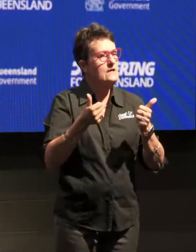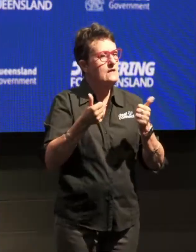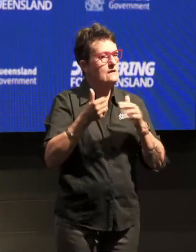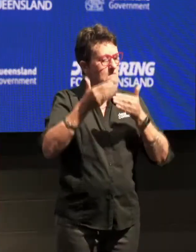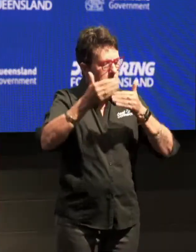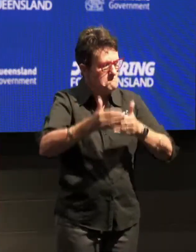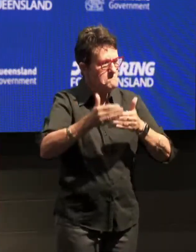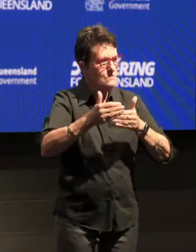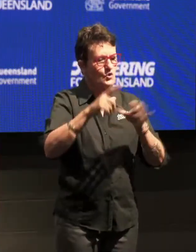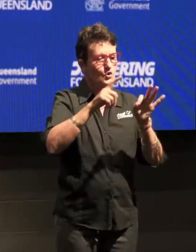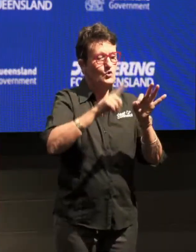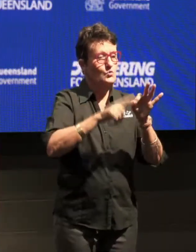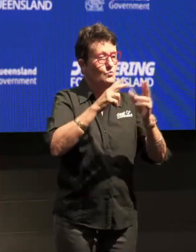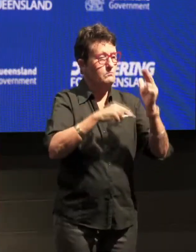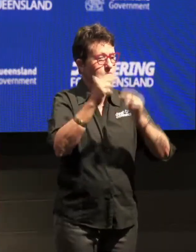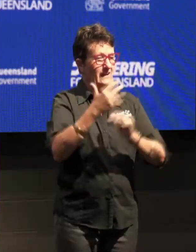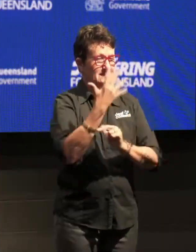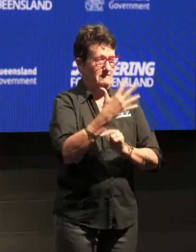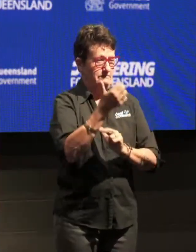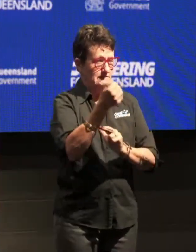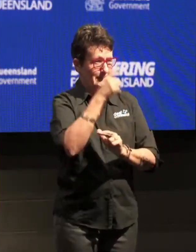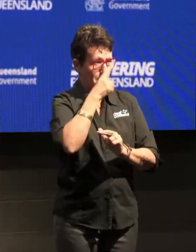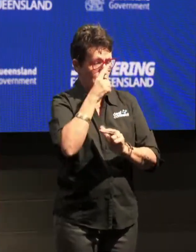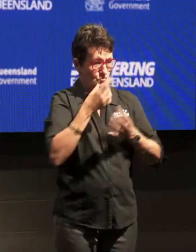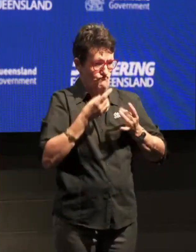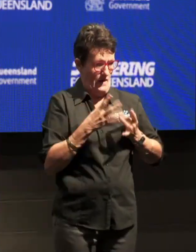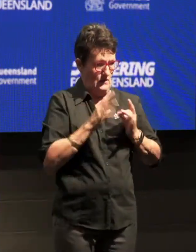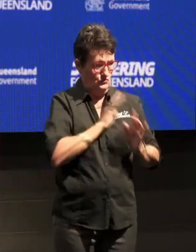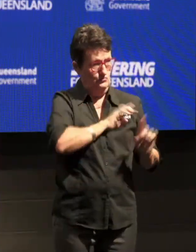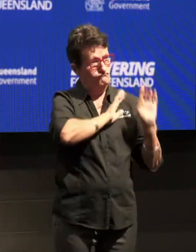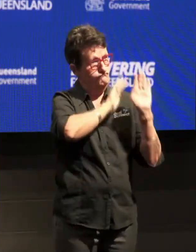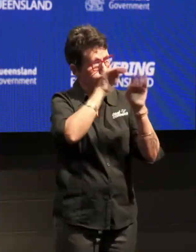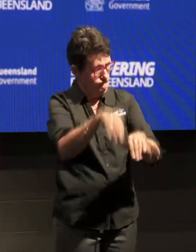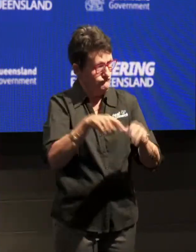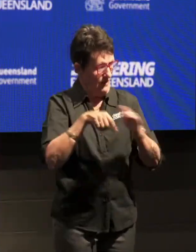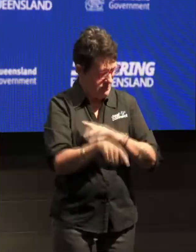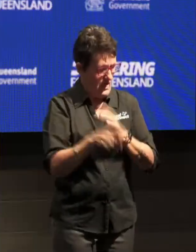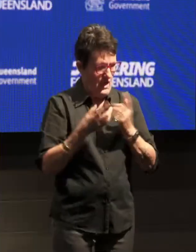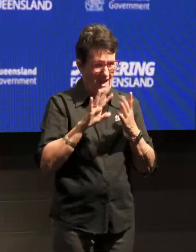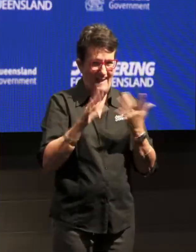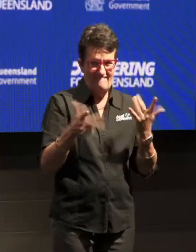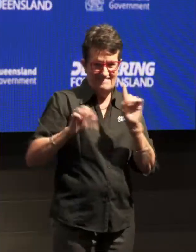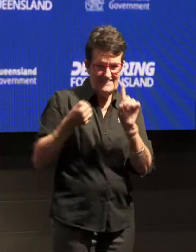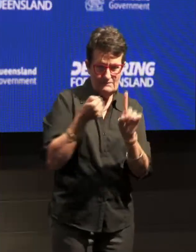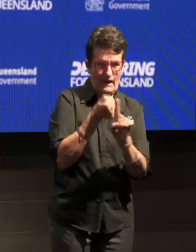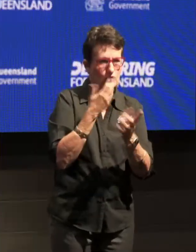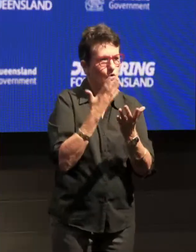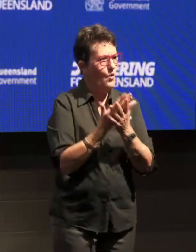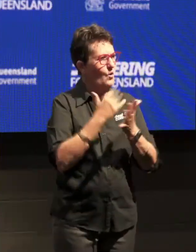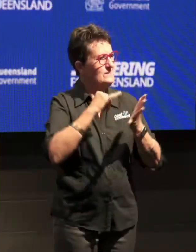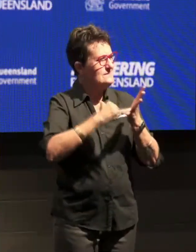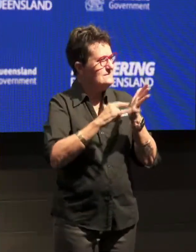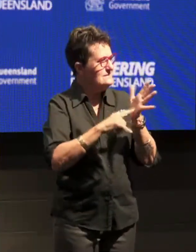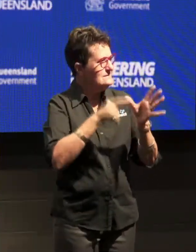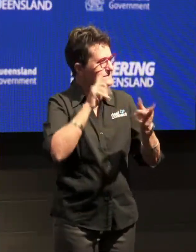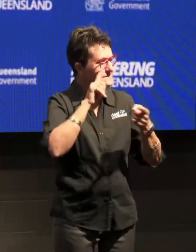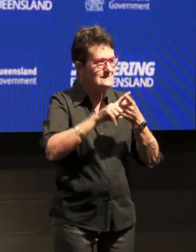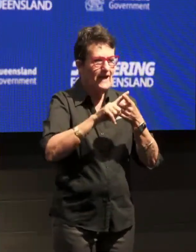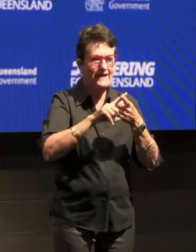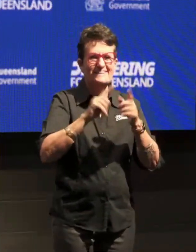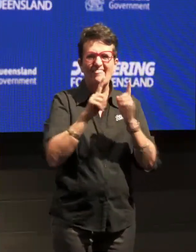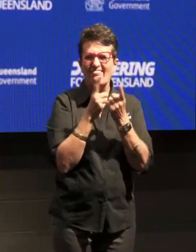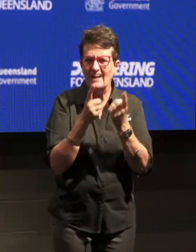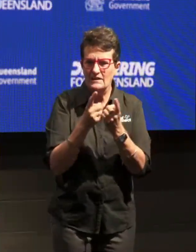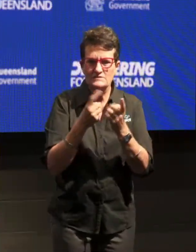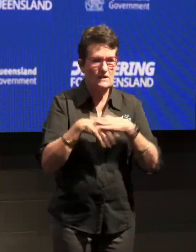56 staff members who are ready to go and go into those local areas where there are impact on state facilities. Many of these are very important facilities, so